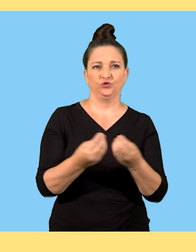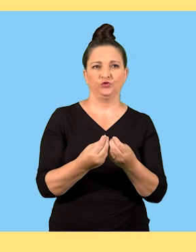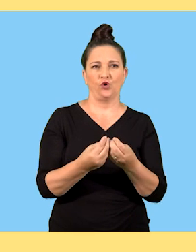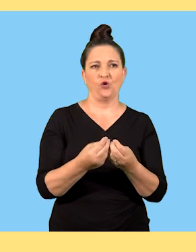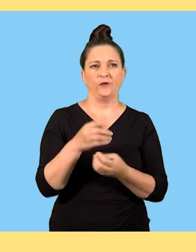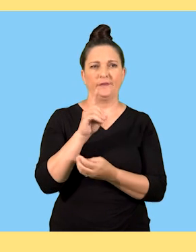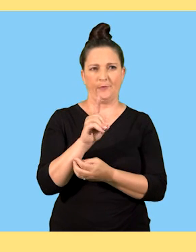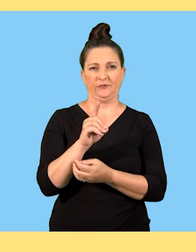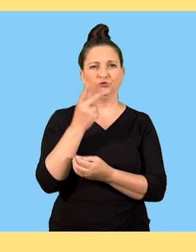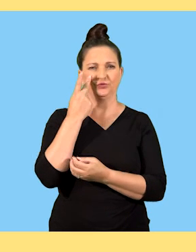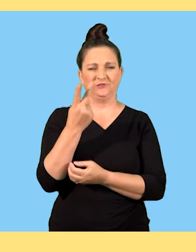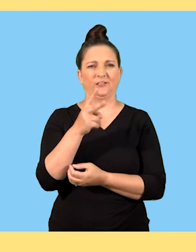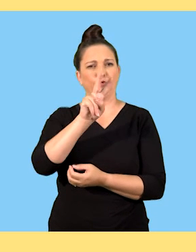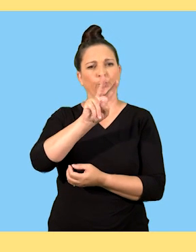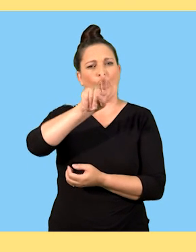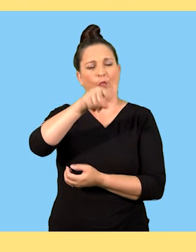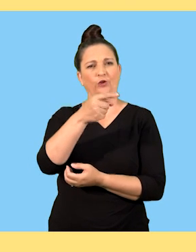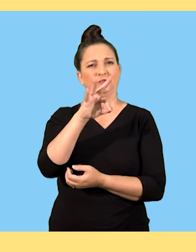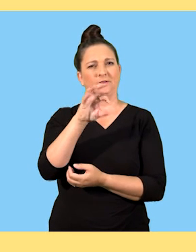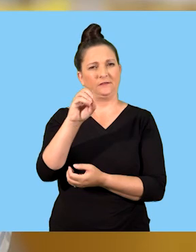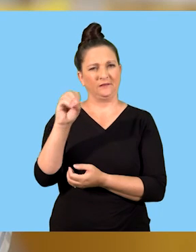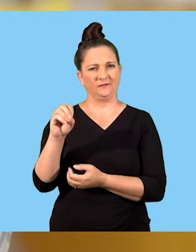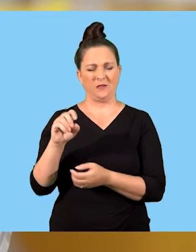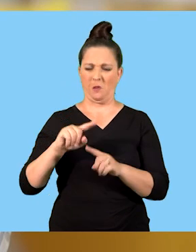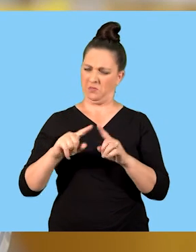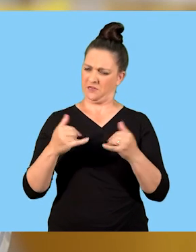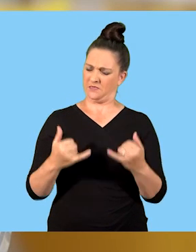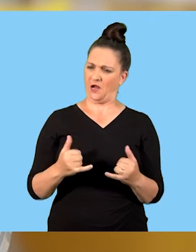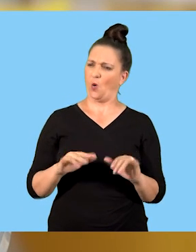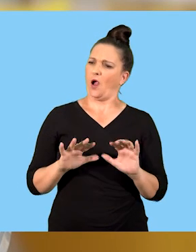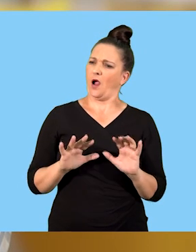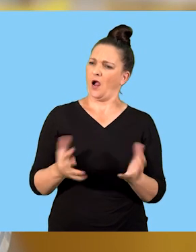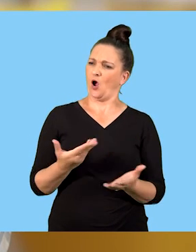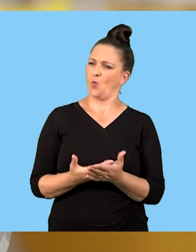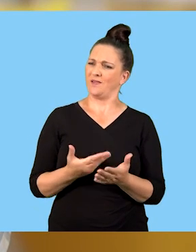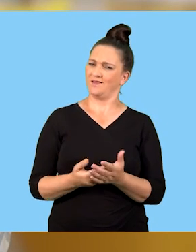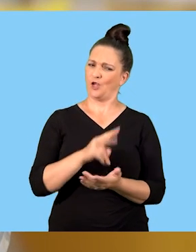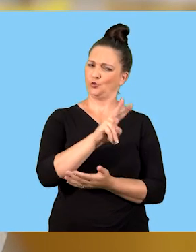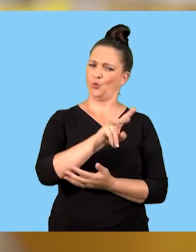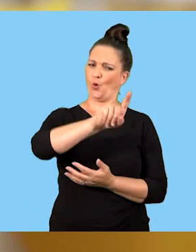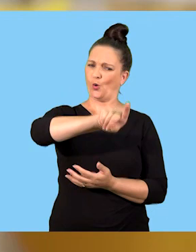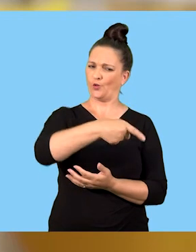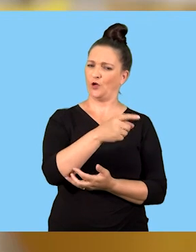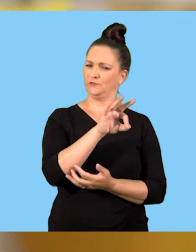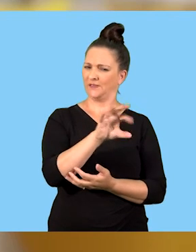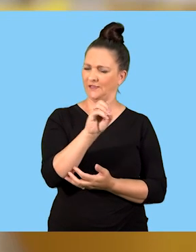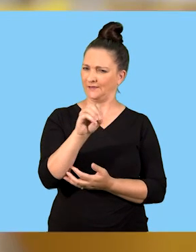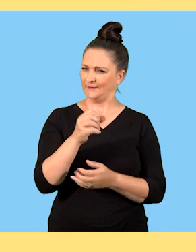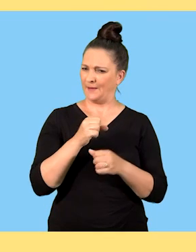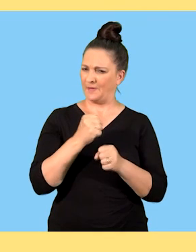it is 2,300. Someone is asking, but Mr. CB, how did you get this 2,300? Let me show